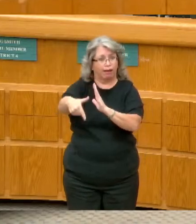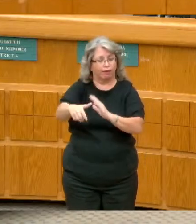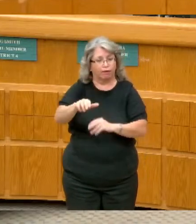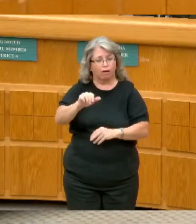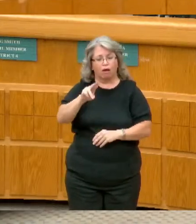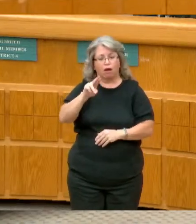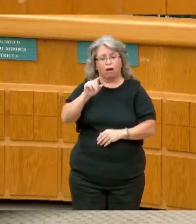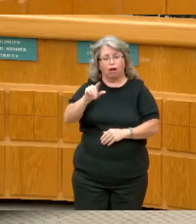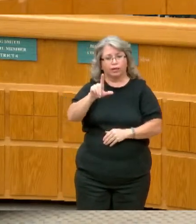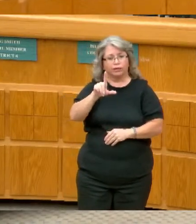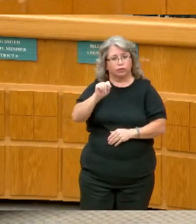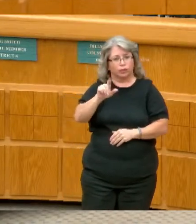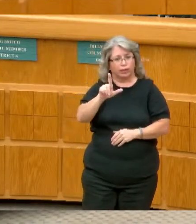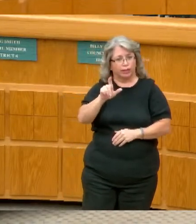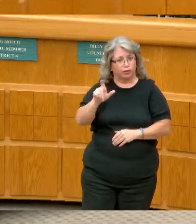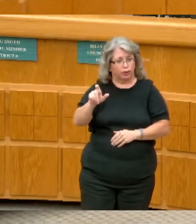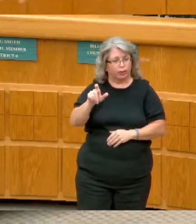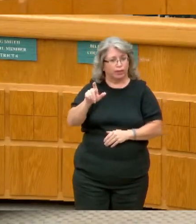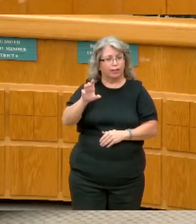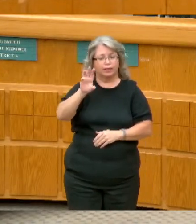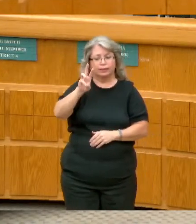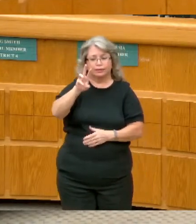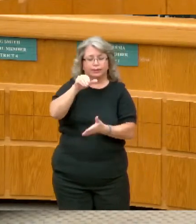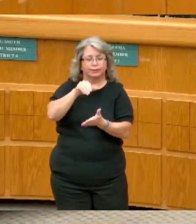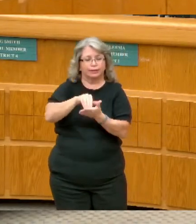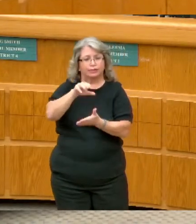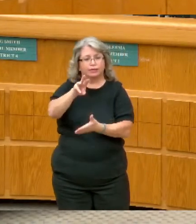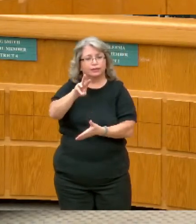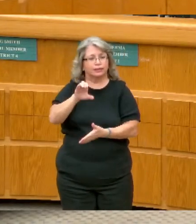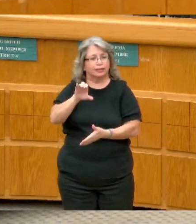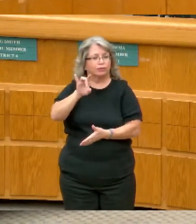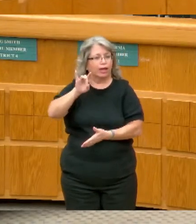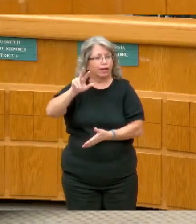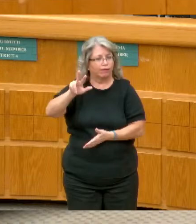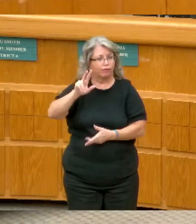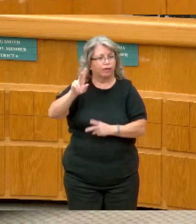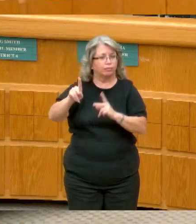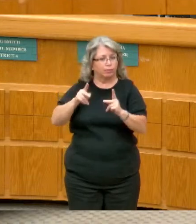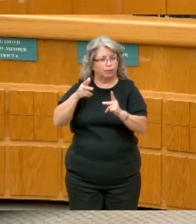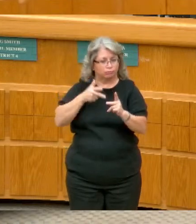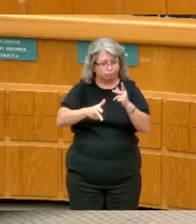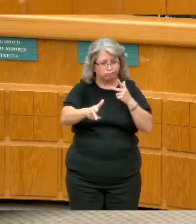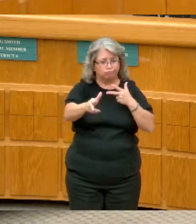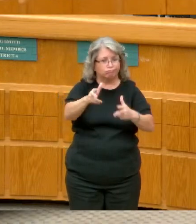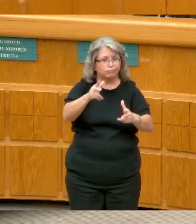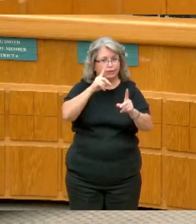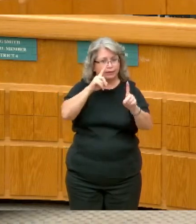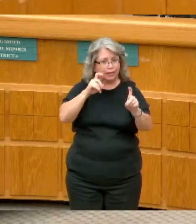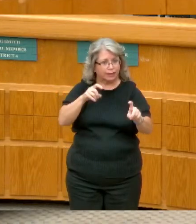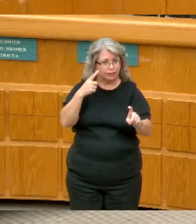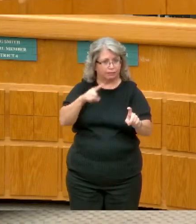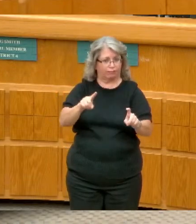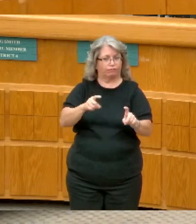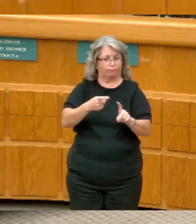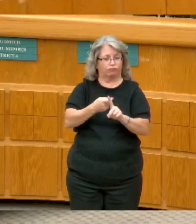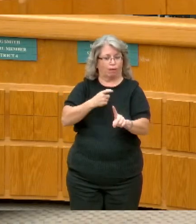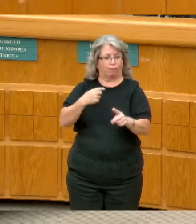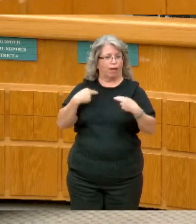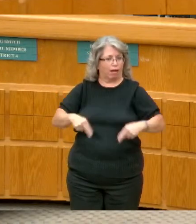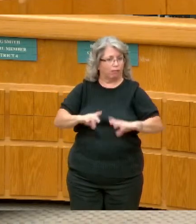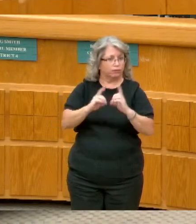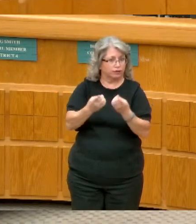2021, we had 6,683 people that went through the health district drive-through. And then if you look at last month